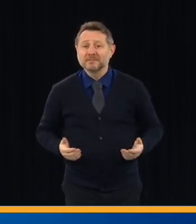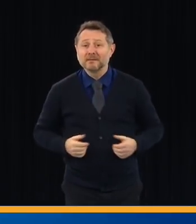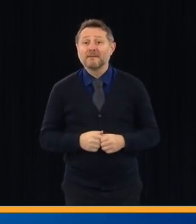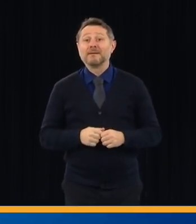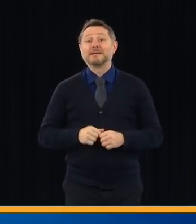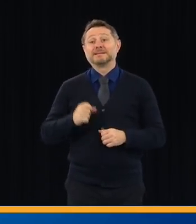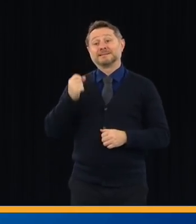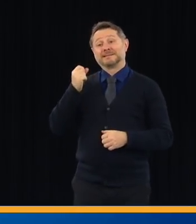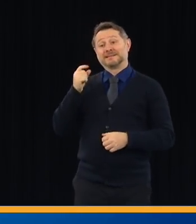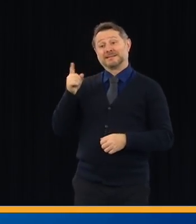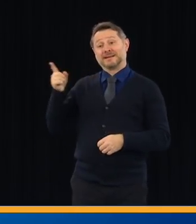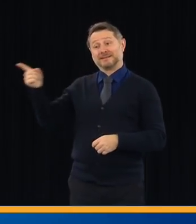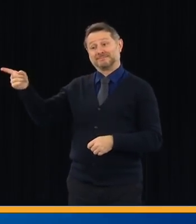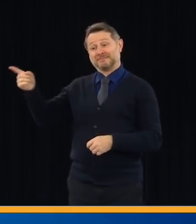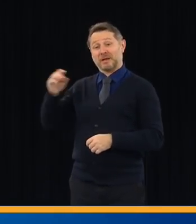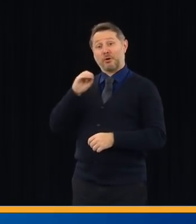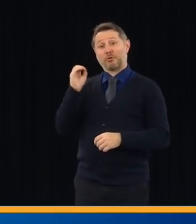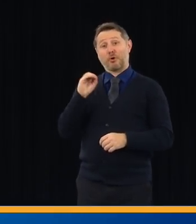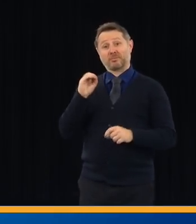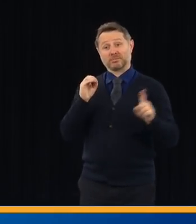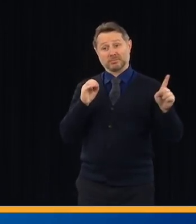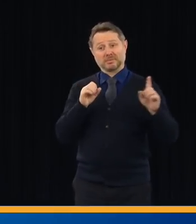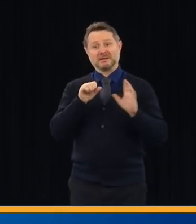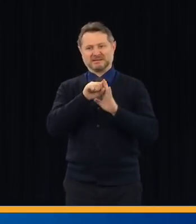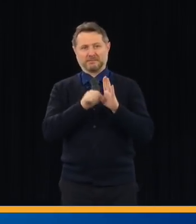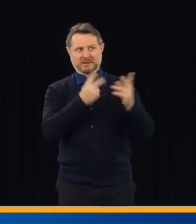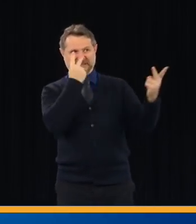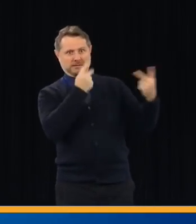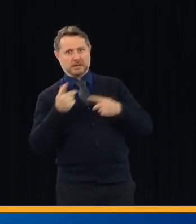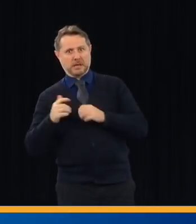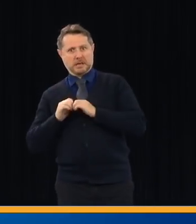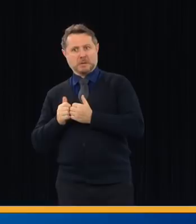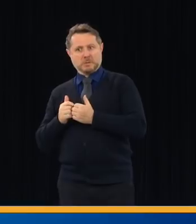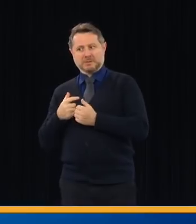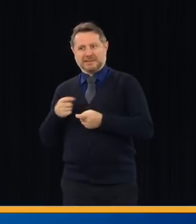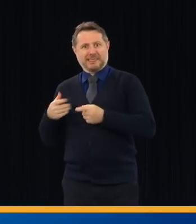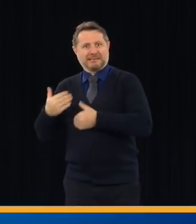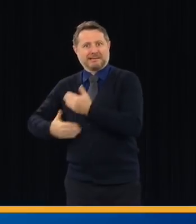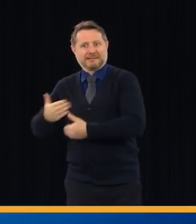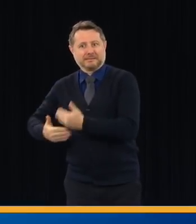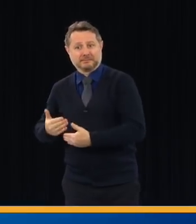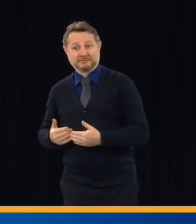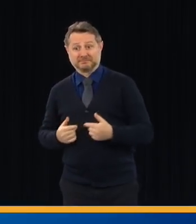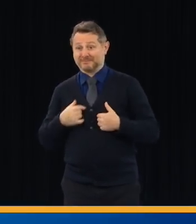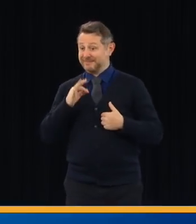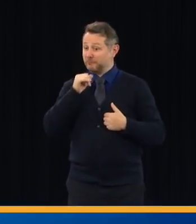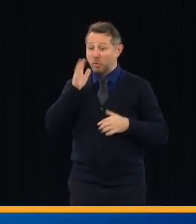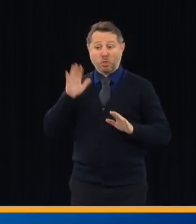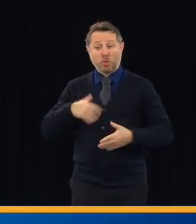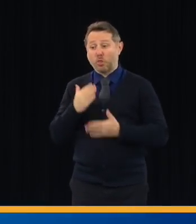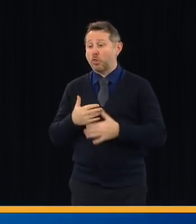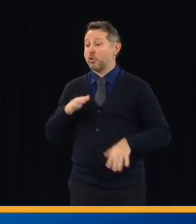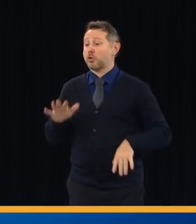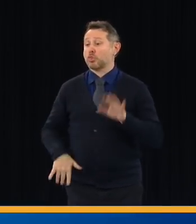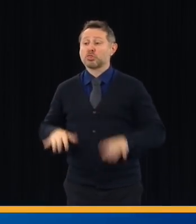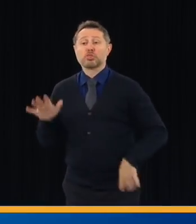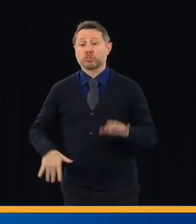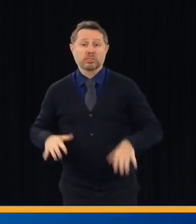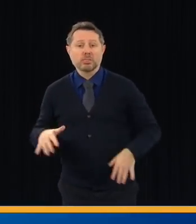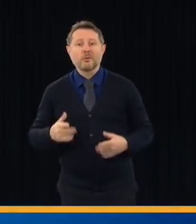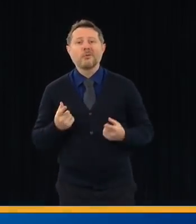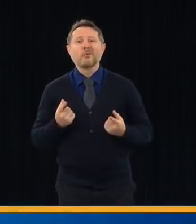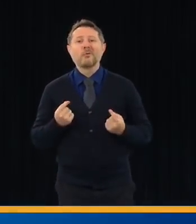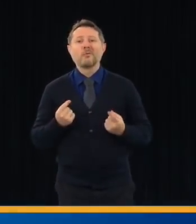Oregon, we're dealing with it now. We don't stop the spread in New York,